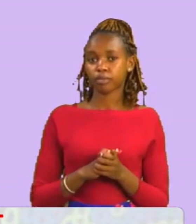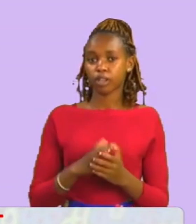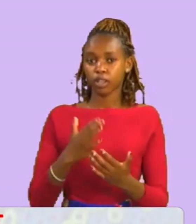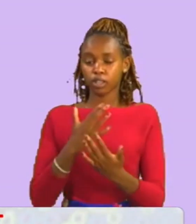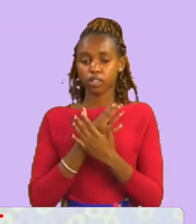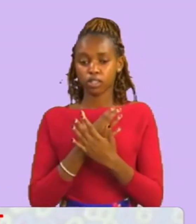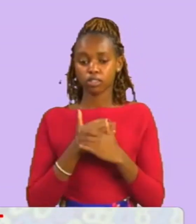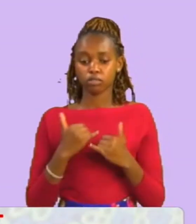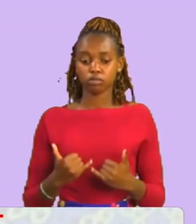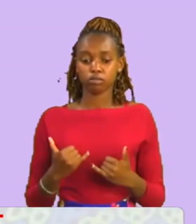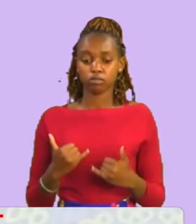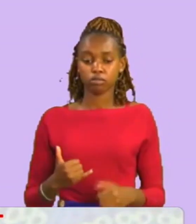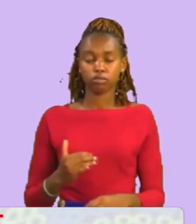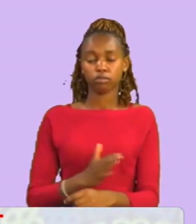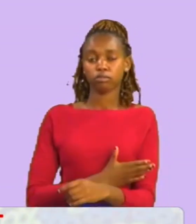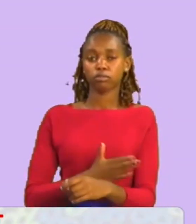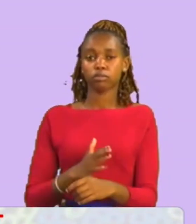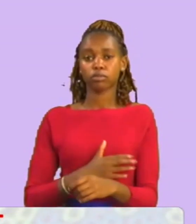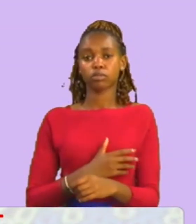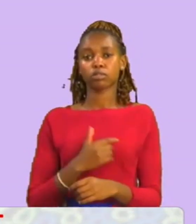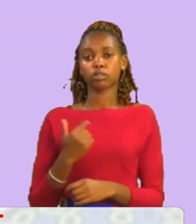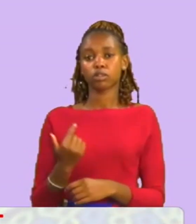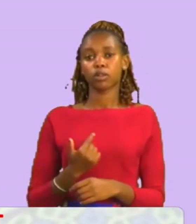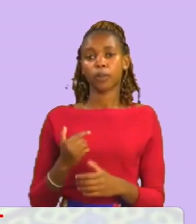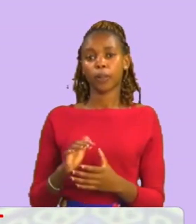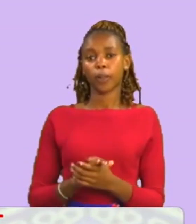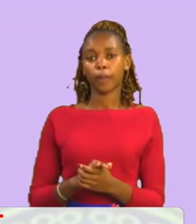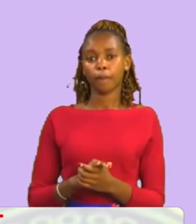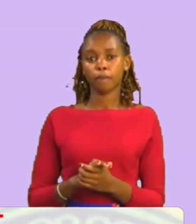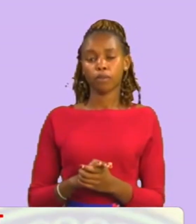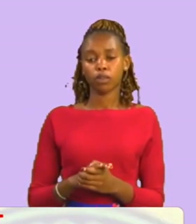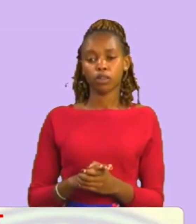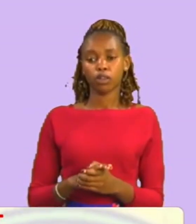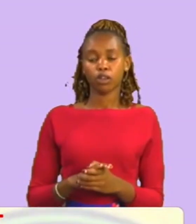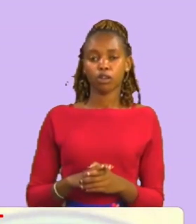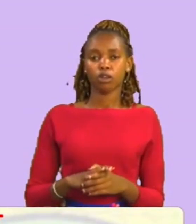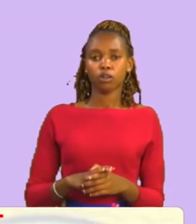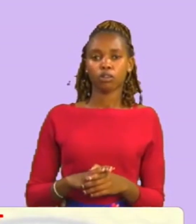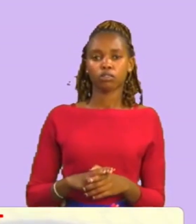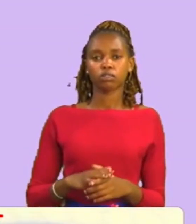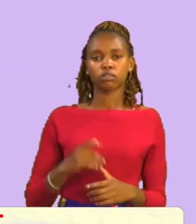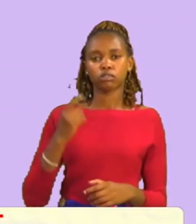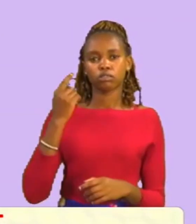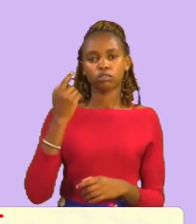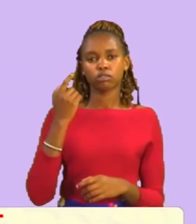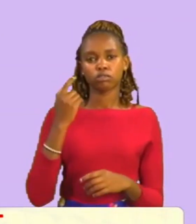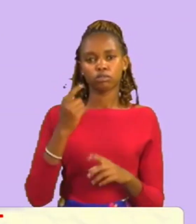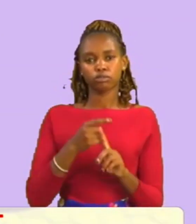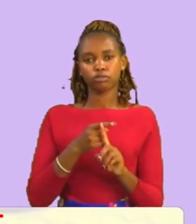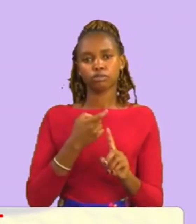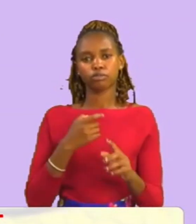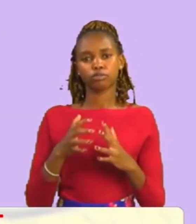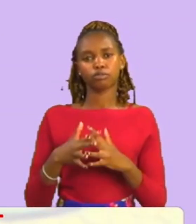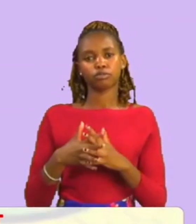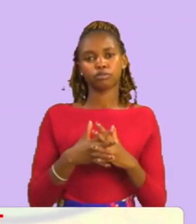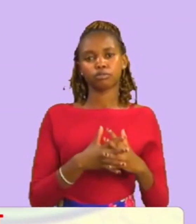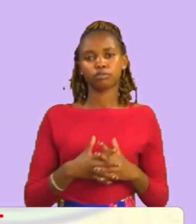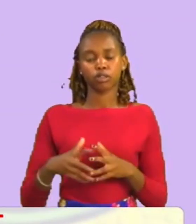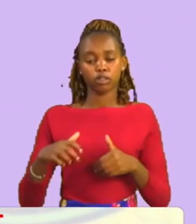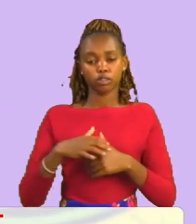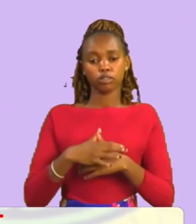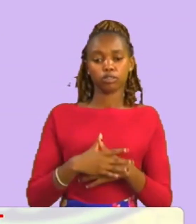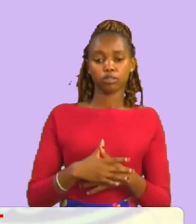you know the worldwide music scene, both internationally kwanzia from the US, straight from her hometown Jamaica